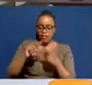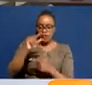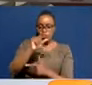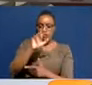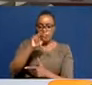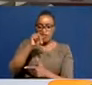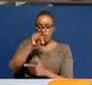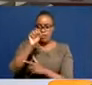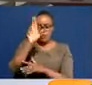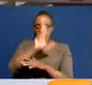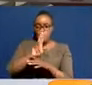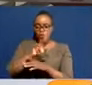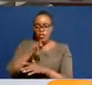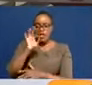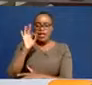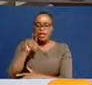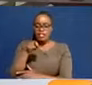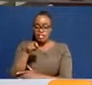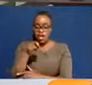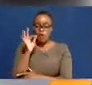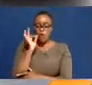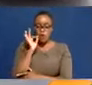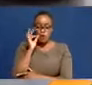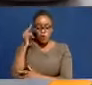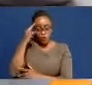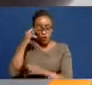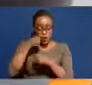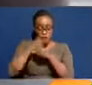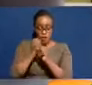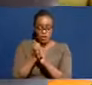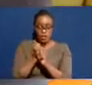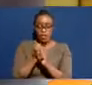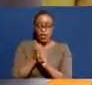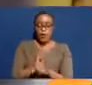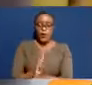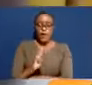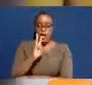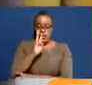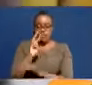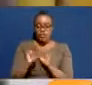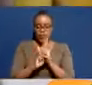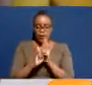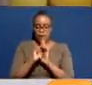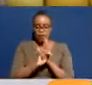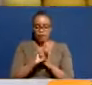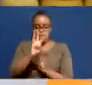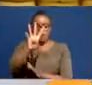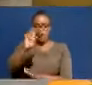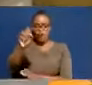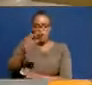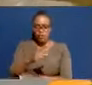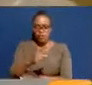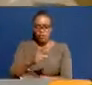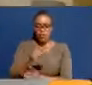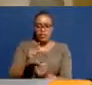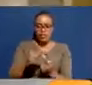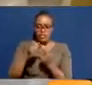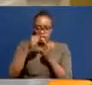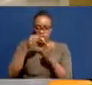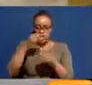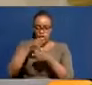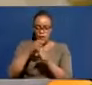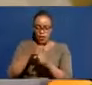is used as the key fruit in wine processing. The fermented product is then matured for at least 4 months in specially